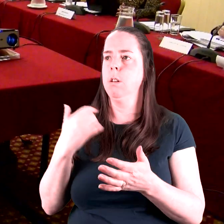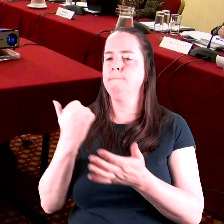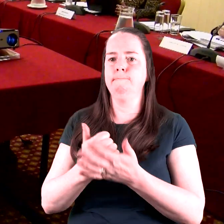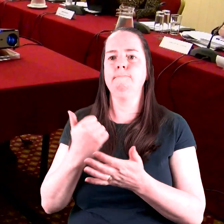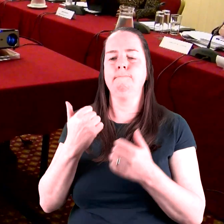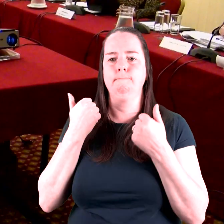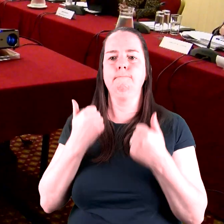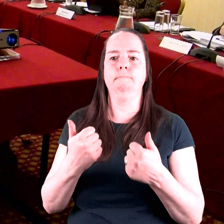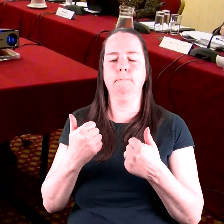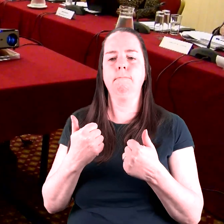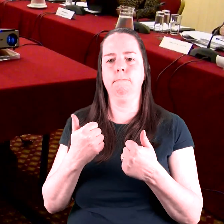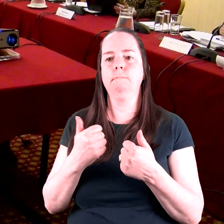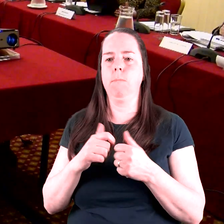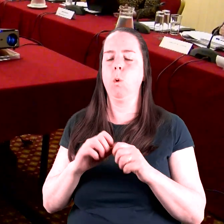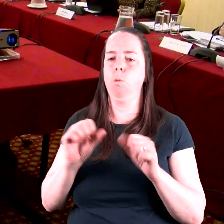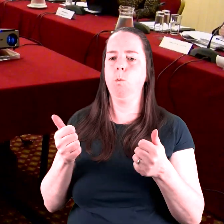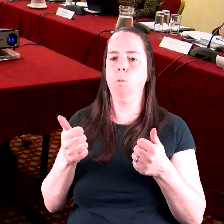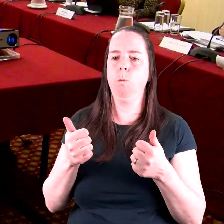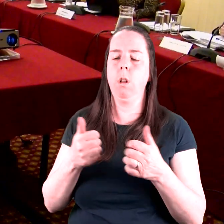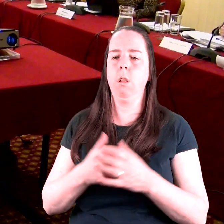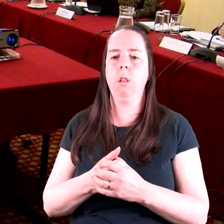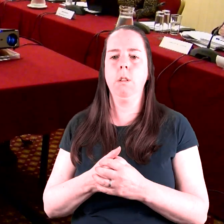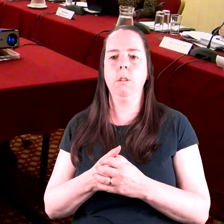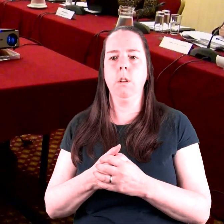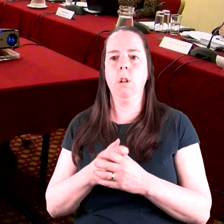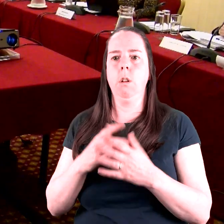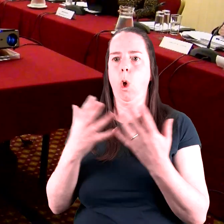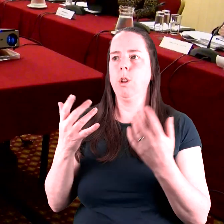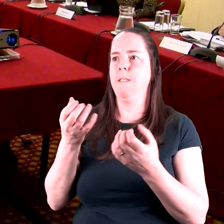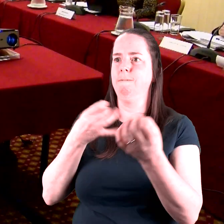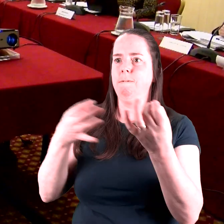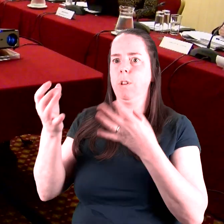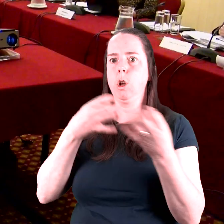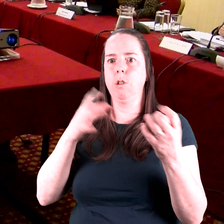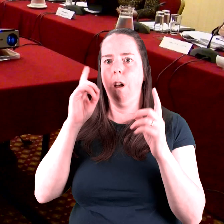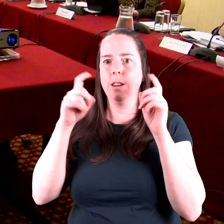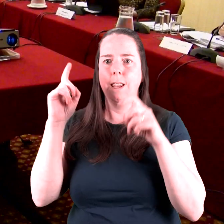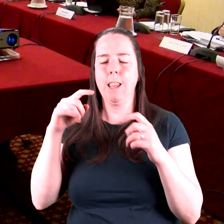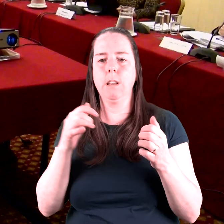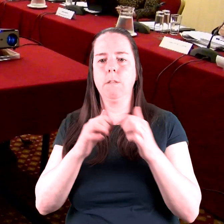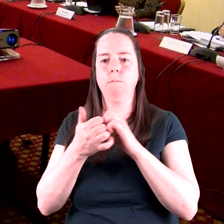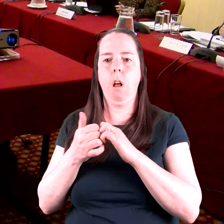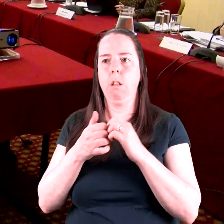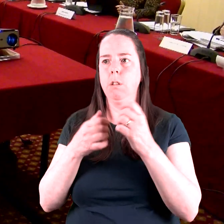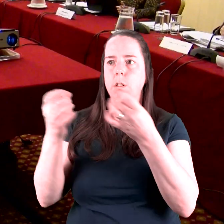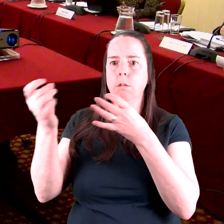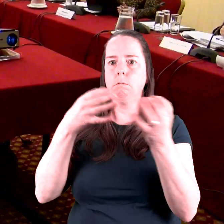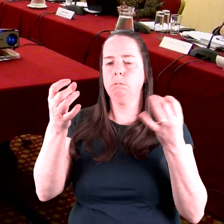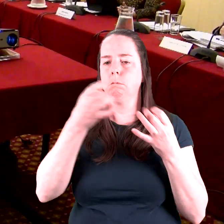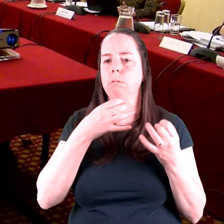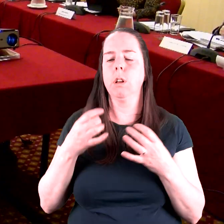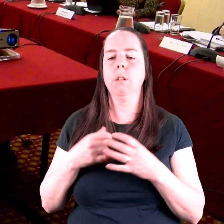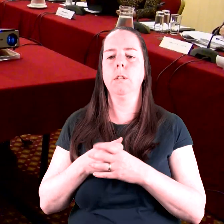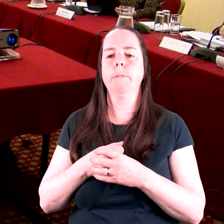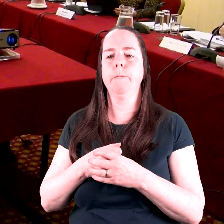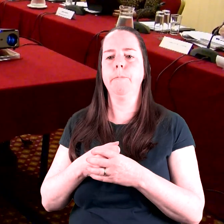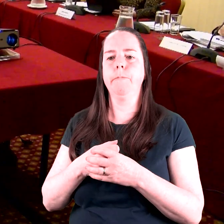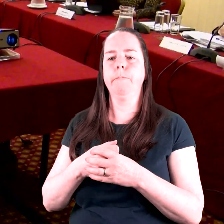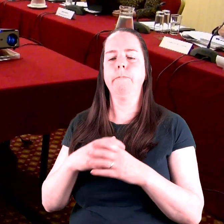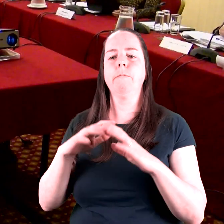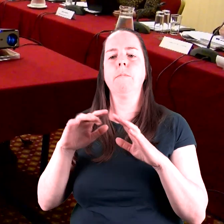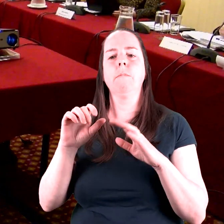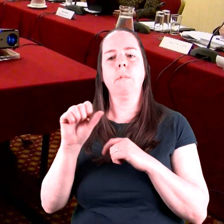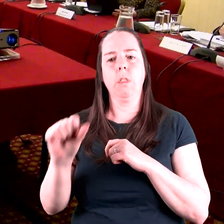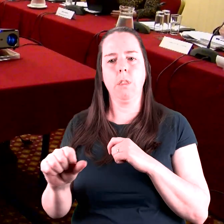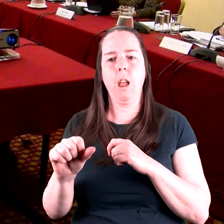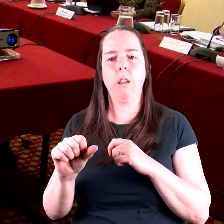today, which was great and went down really well, and lots of really good ideas from all the partners.